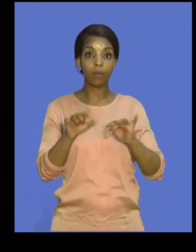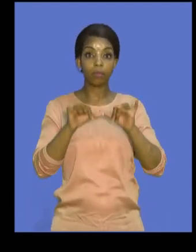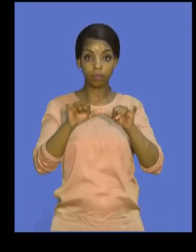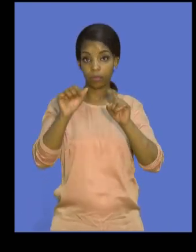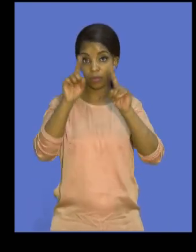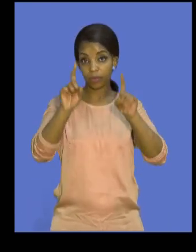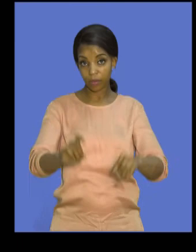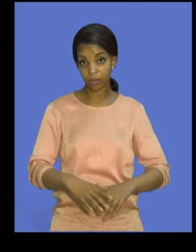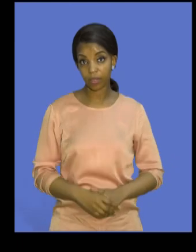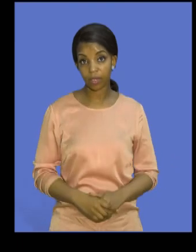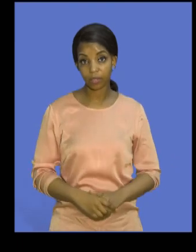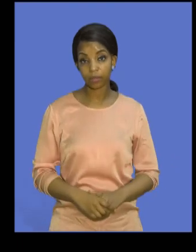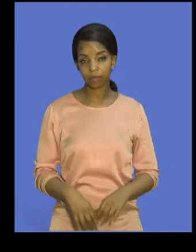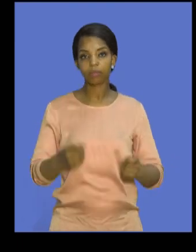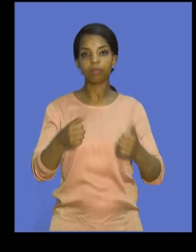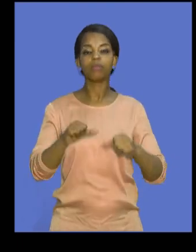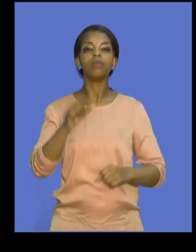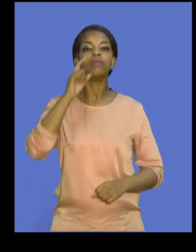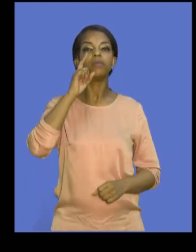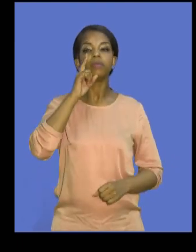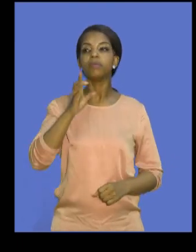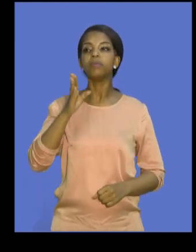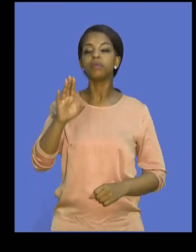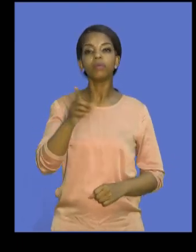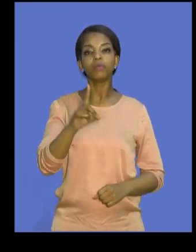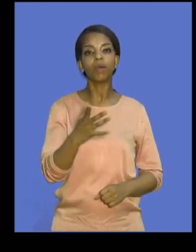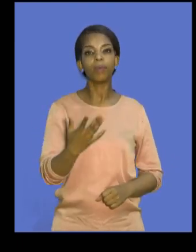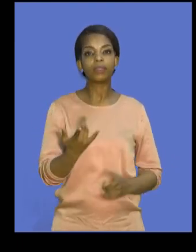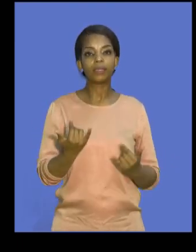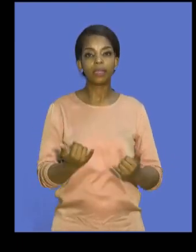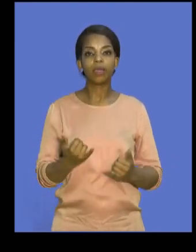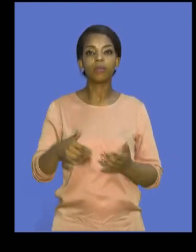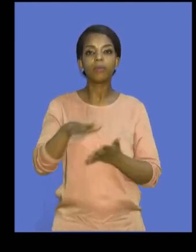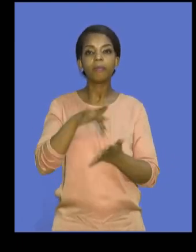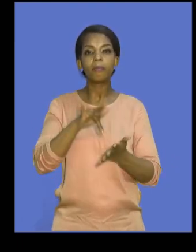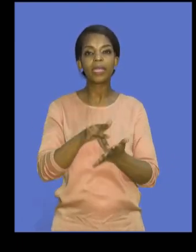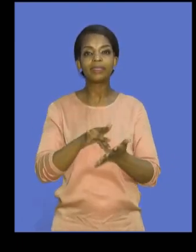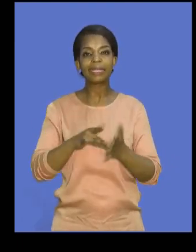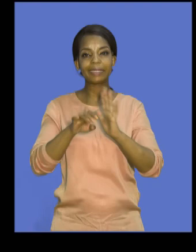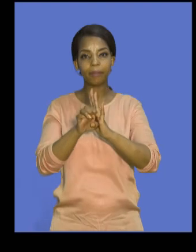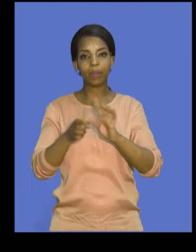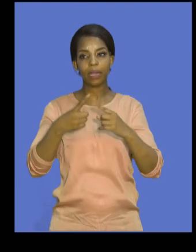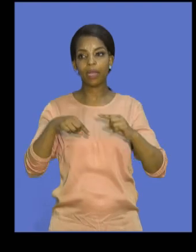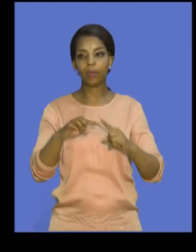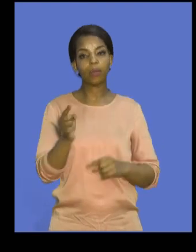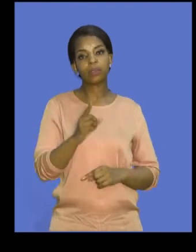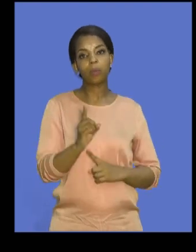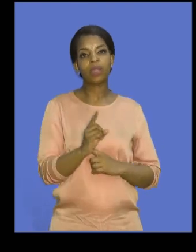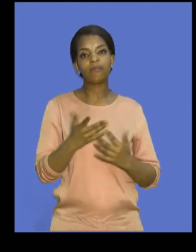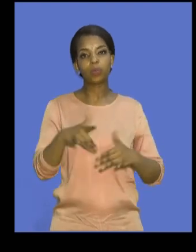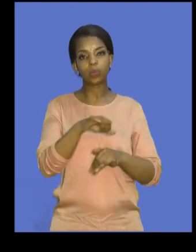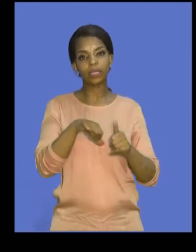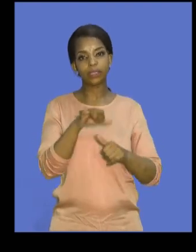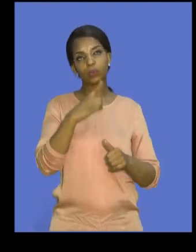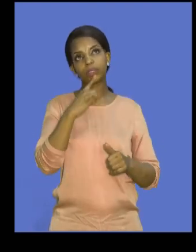then looked at this in terms of society. Our main example here was the growth of babies in terms of weight over